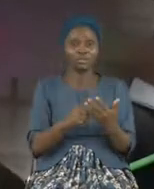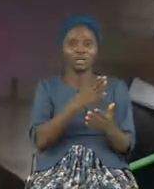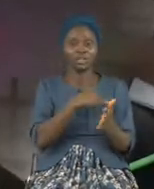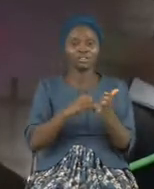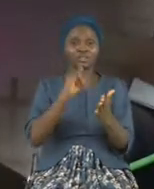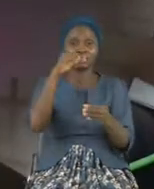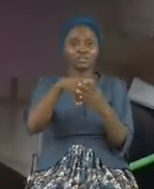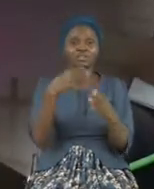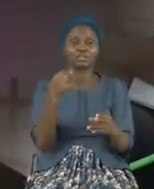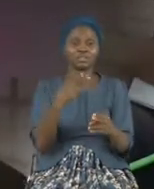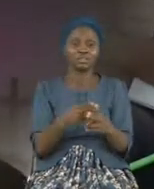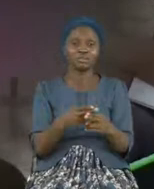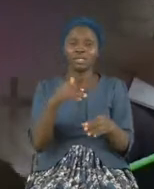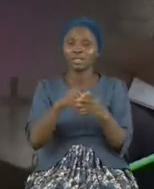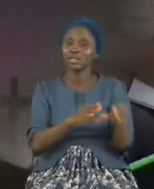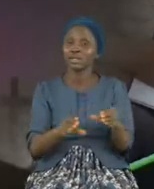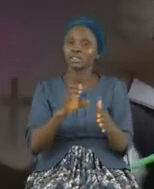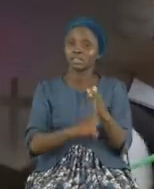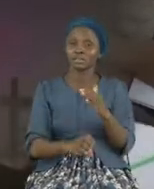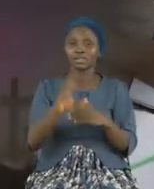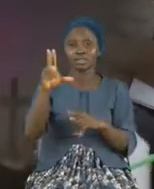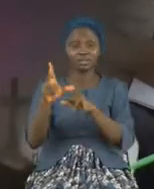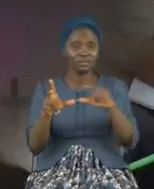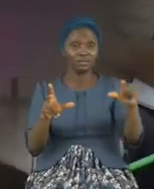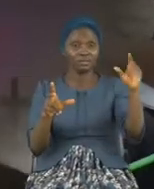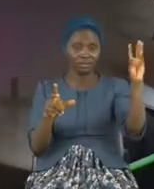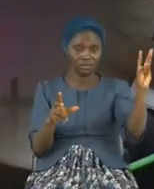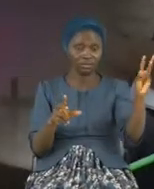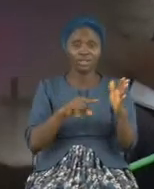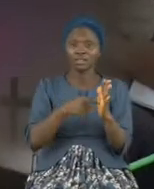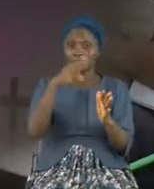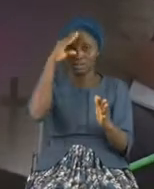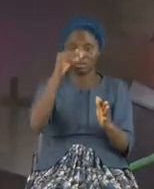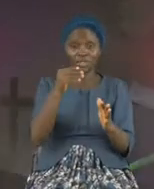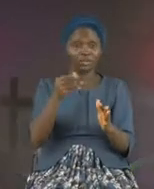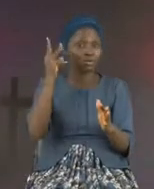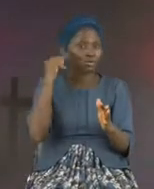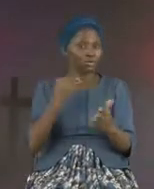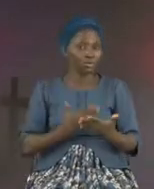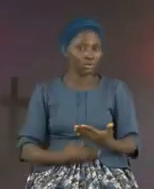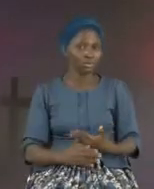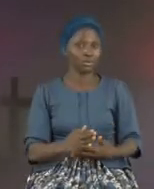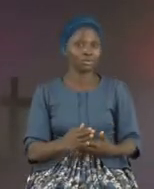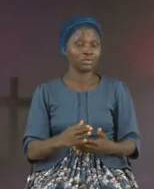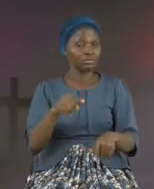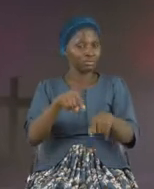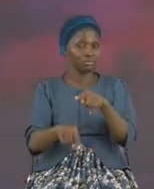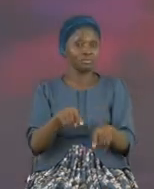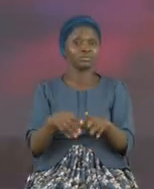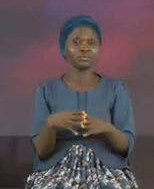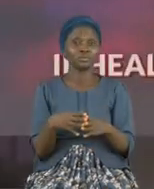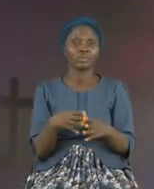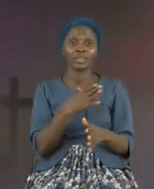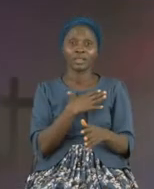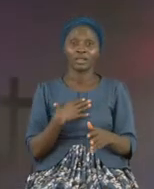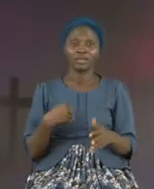chapter 3 verse 6. This man was born lame, paralyzed, and now at the age